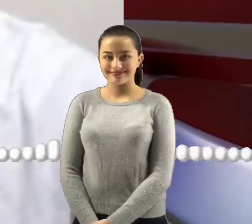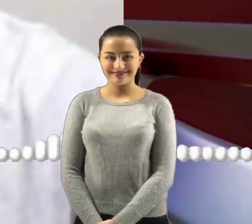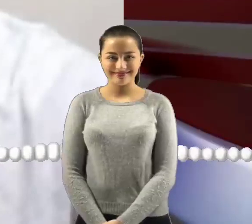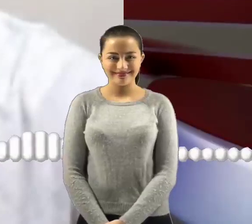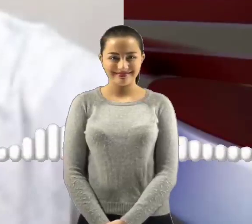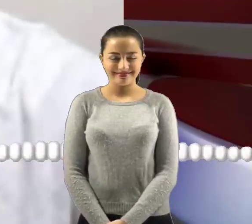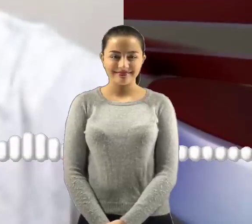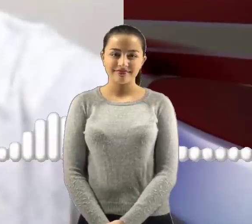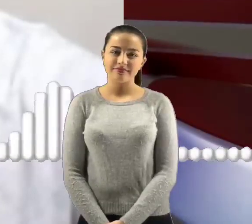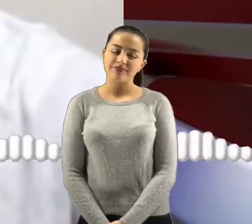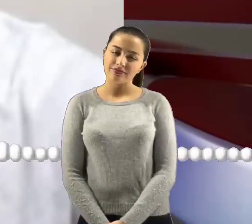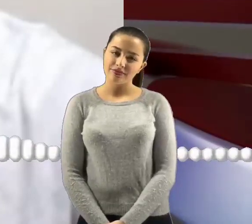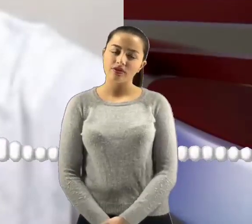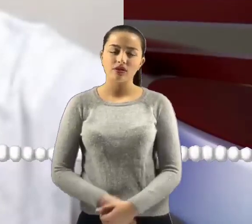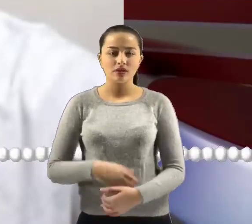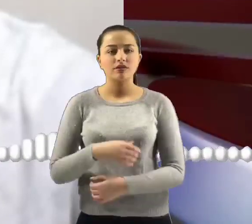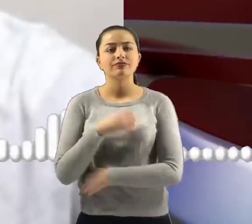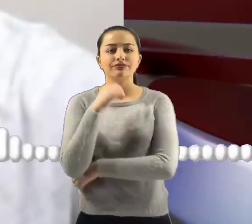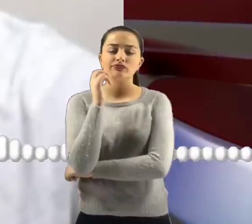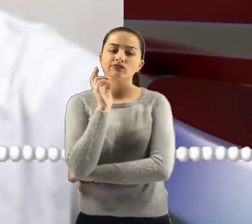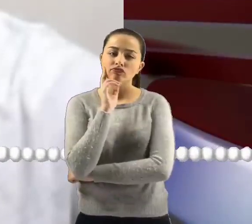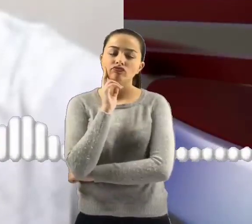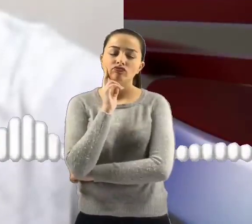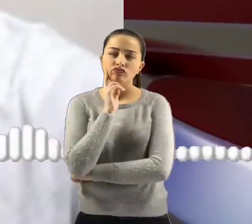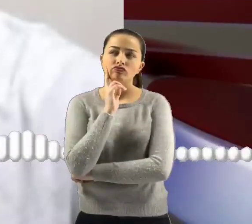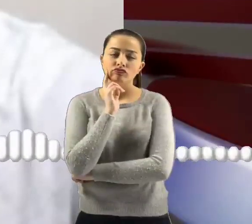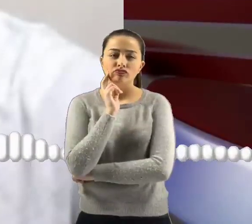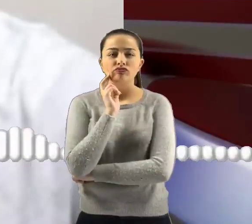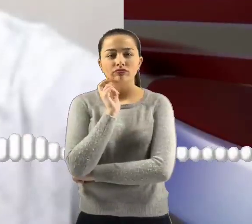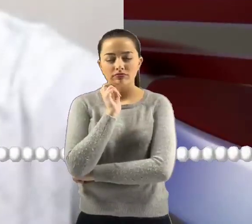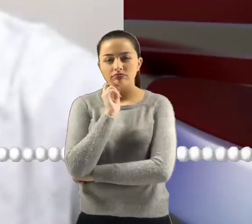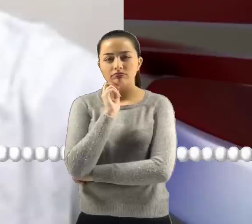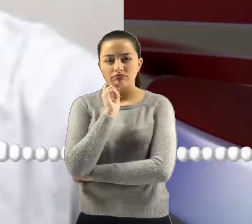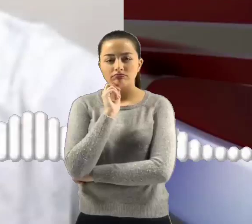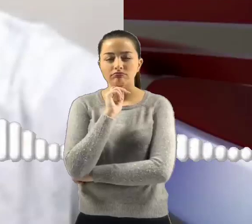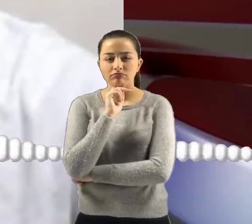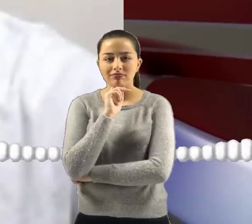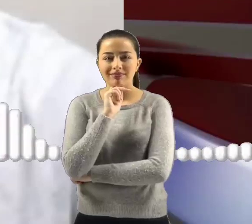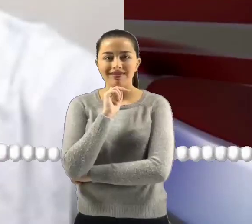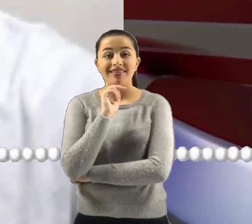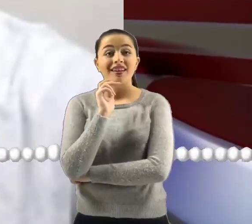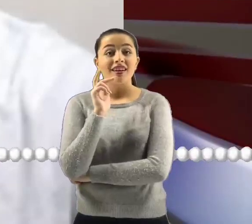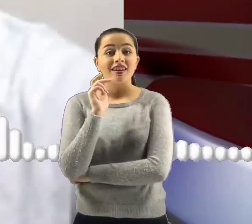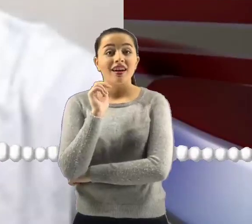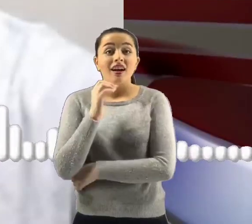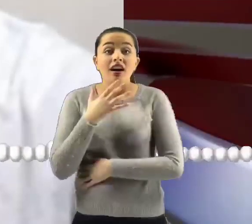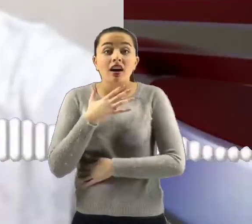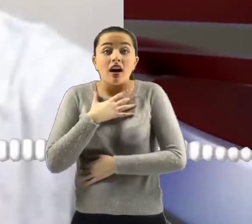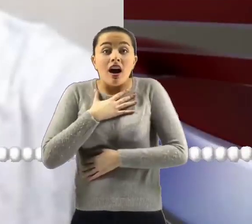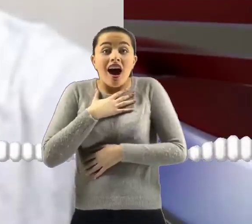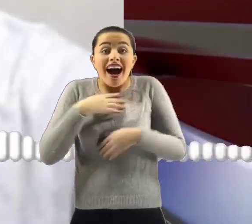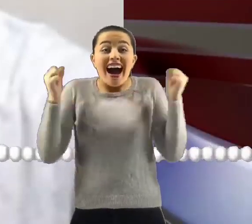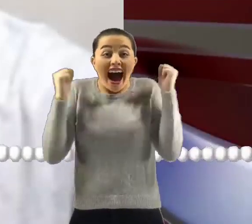Anambra na Ebonyi katọ nwe ndị elite, moderate, average na-achị ha.